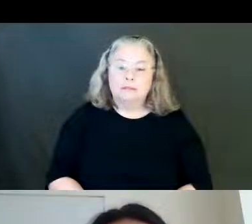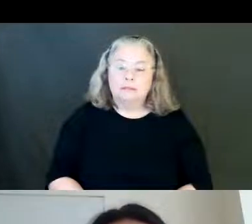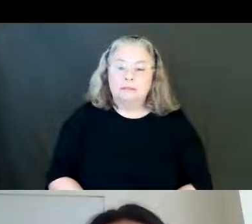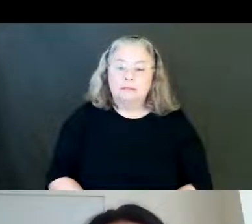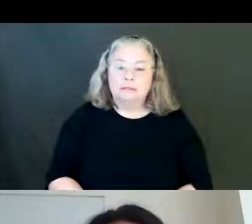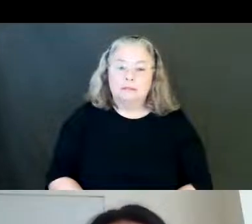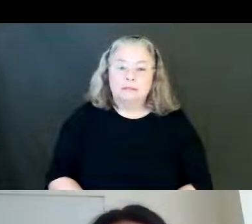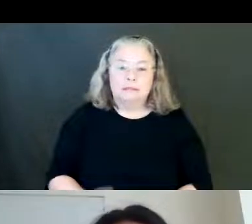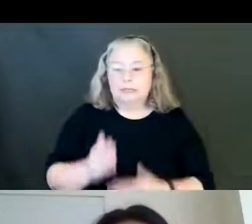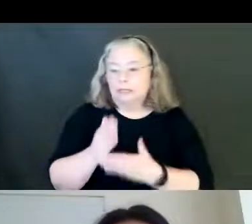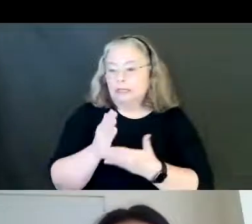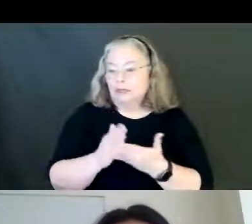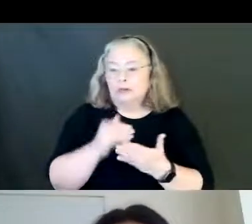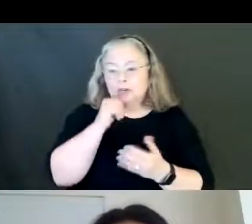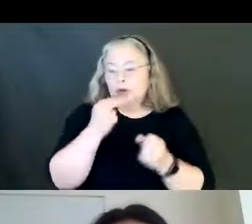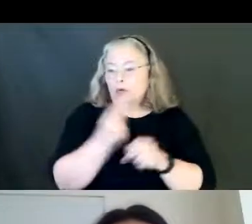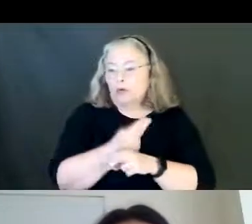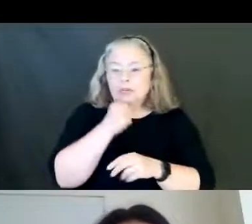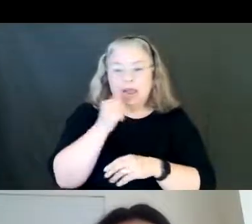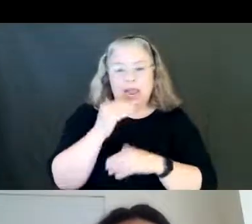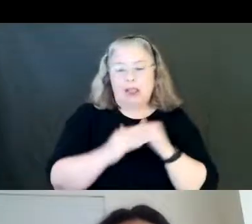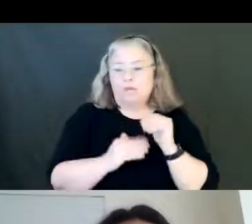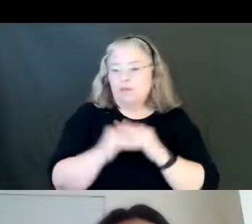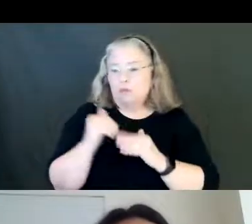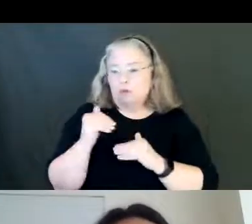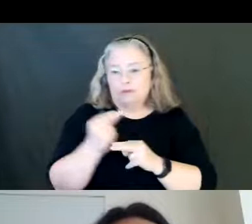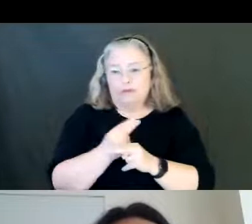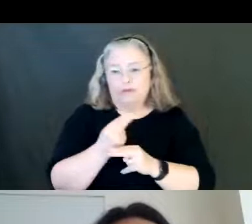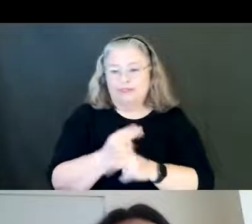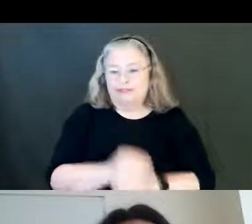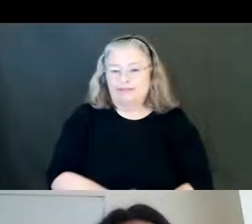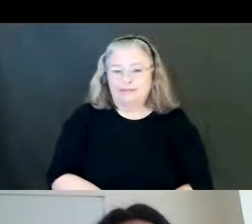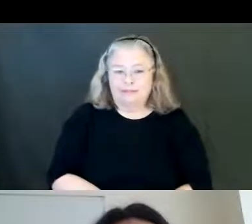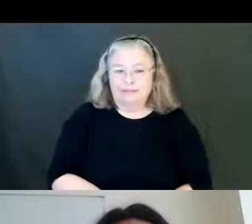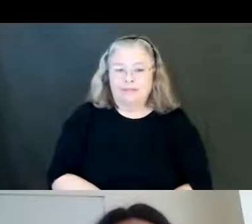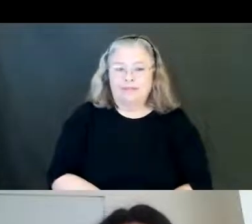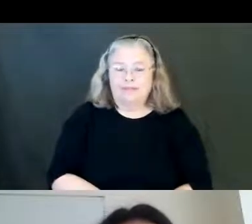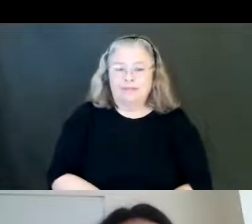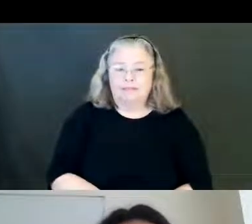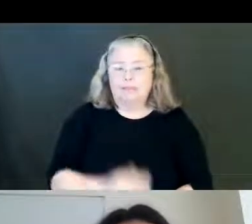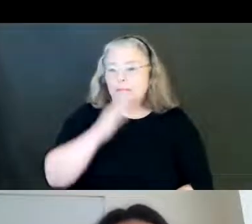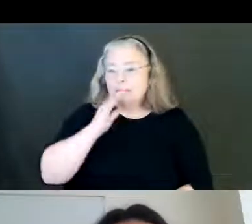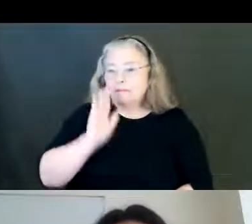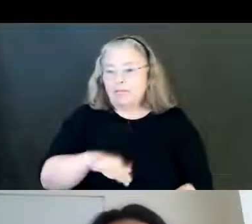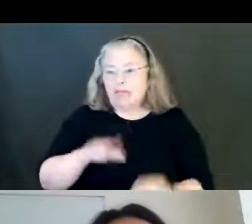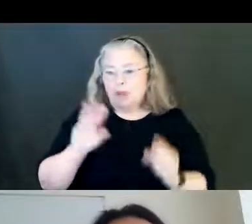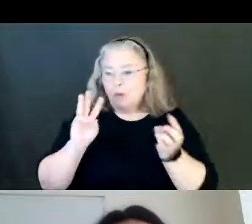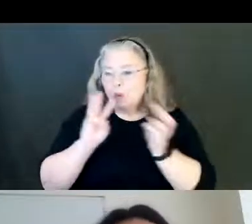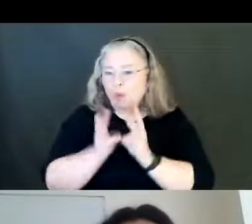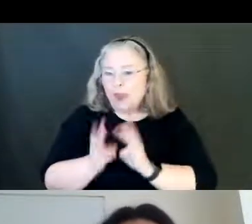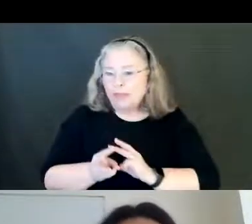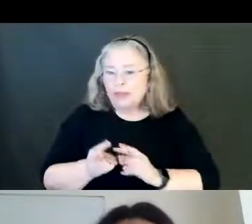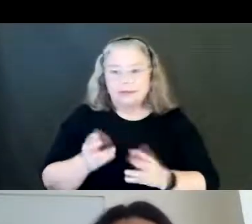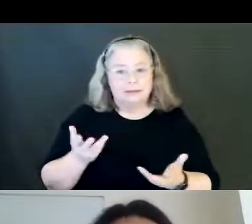Some providers don't use technology because they're not comfortable. Yeah. Inclement weather, have not